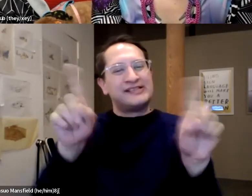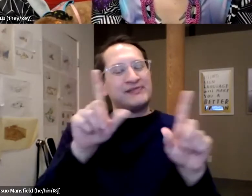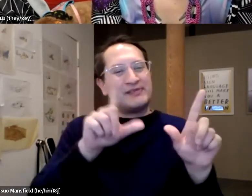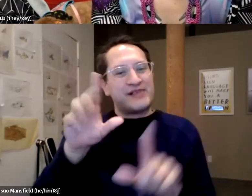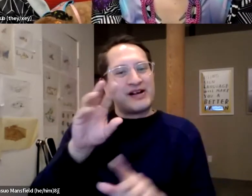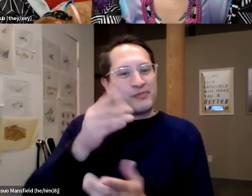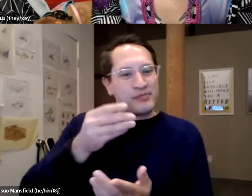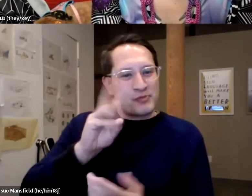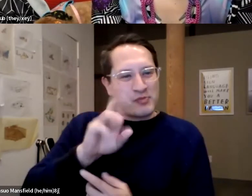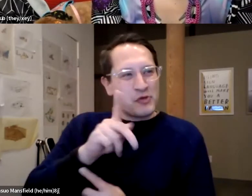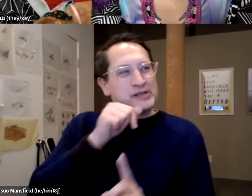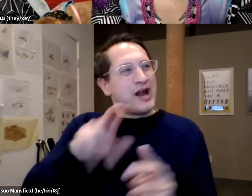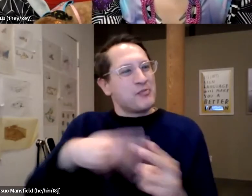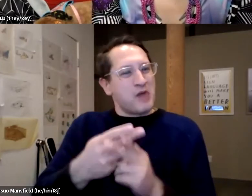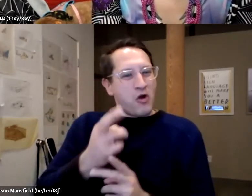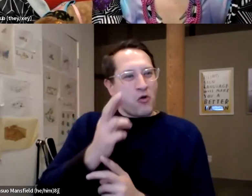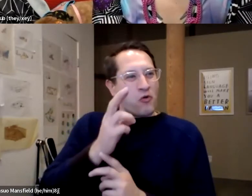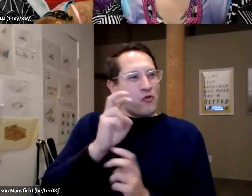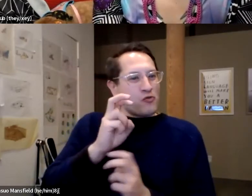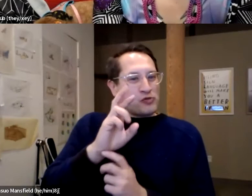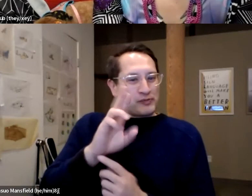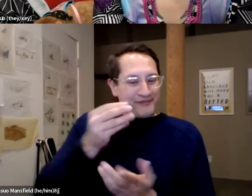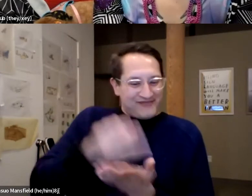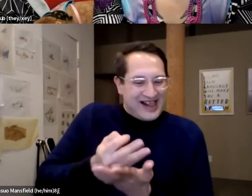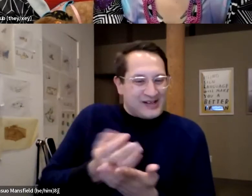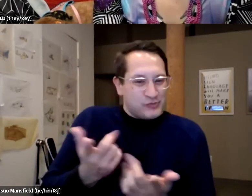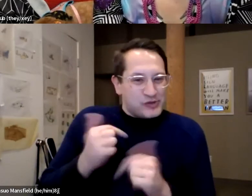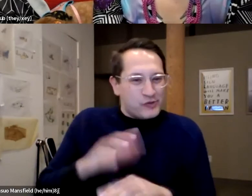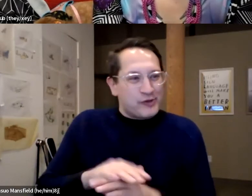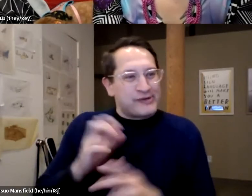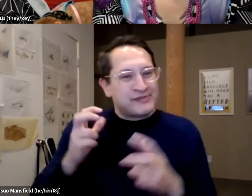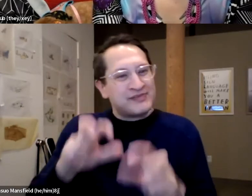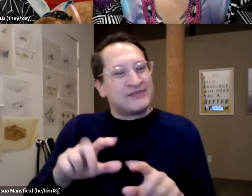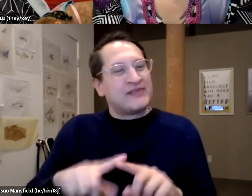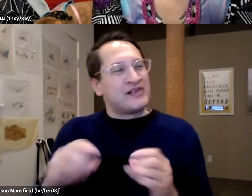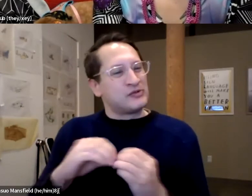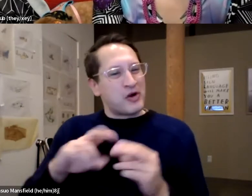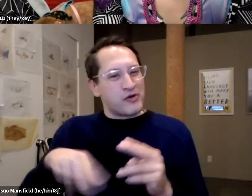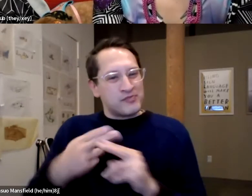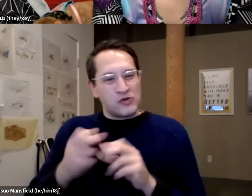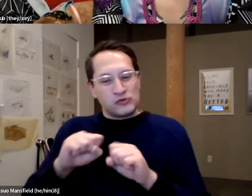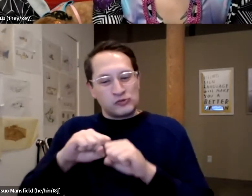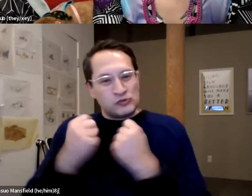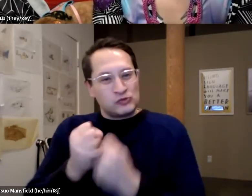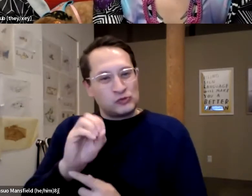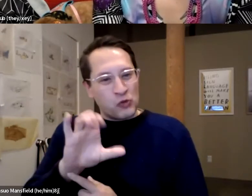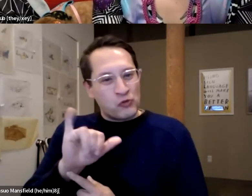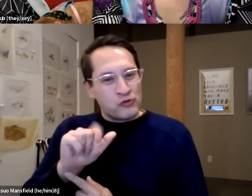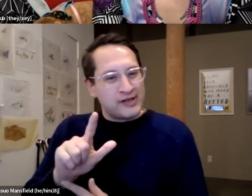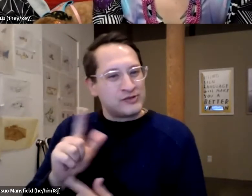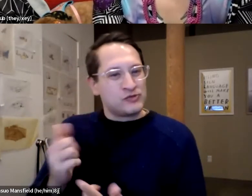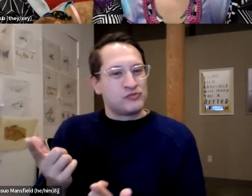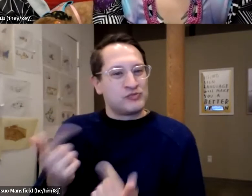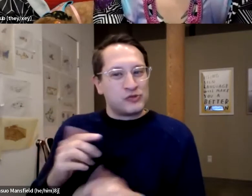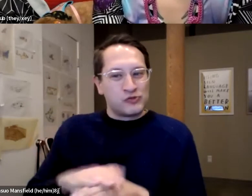orient or move towards a different framework, not about the financial return on investment, but looking at it more from